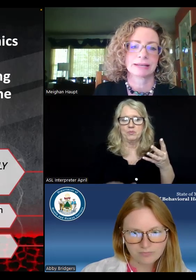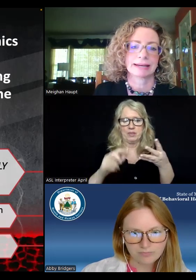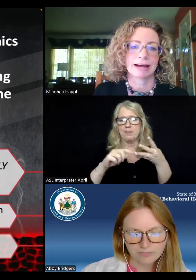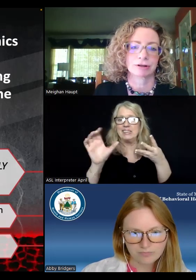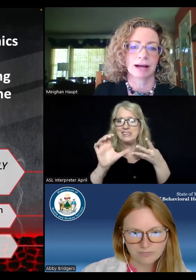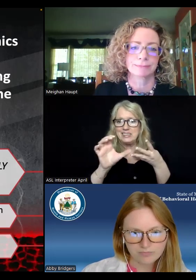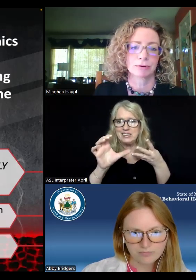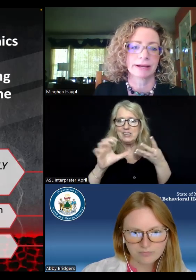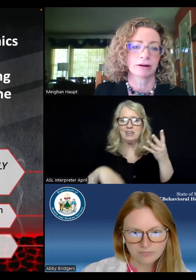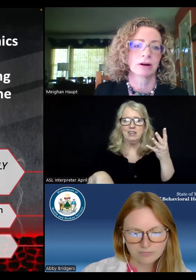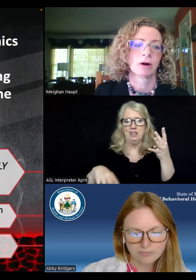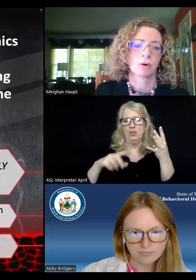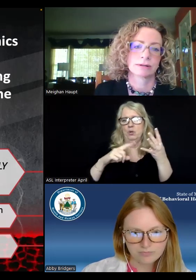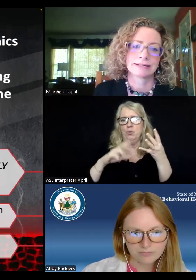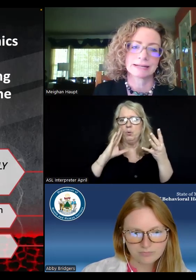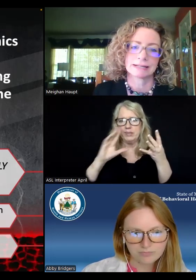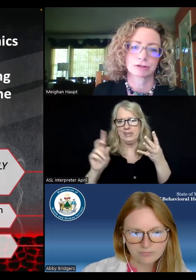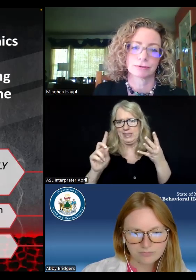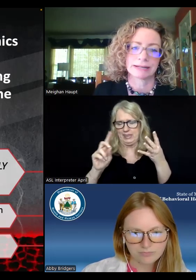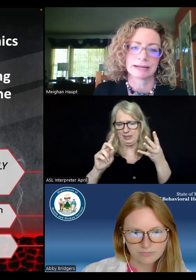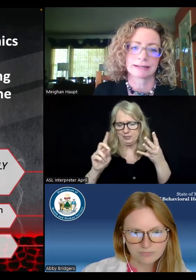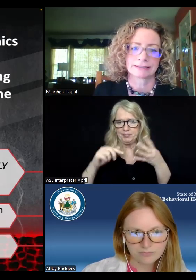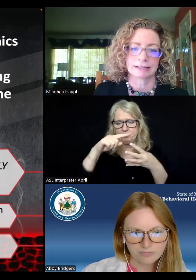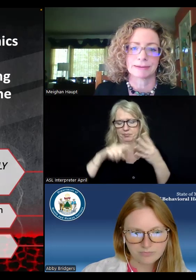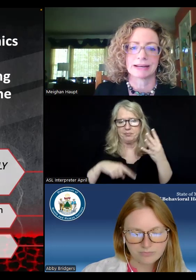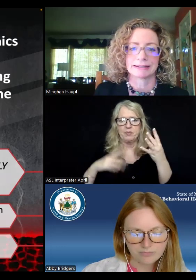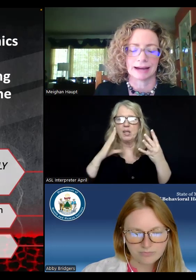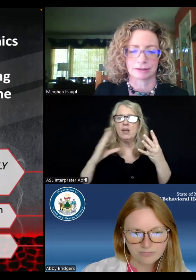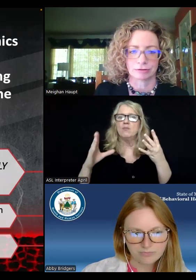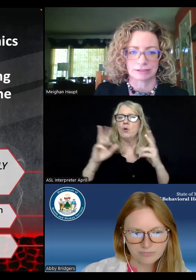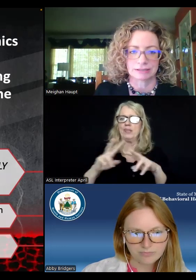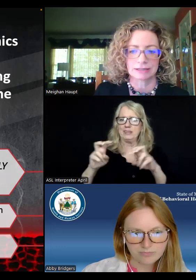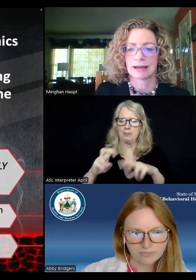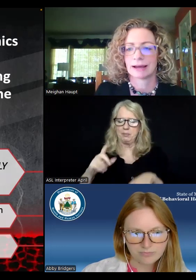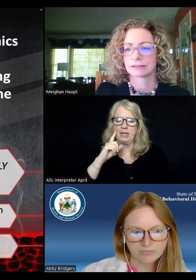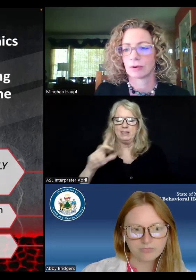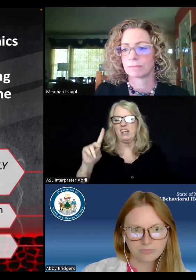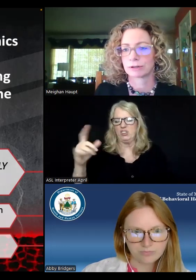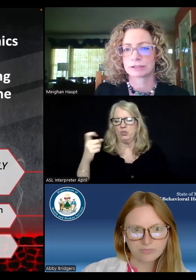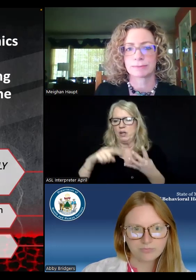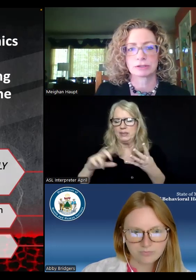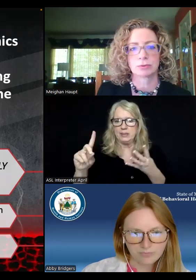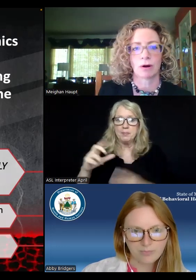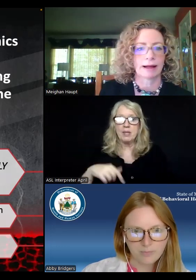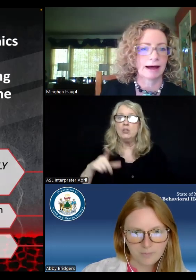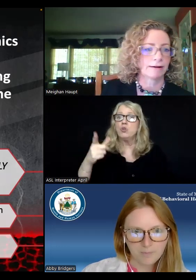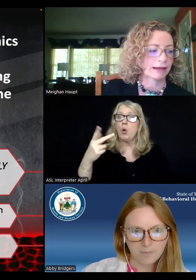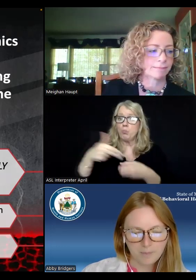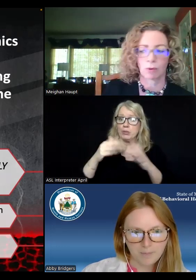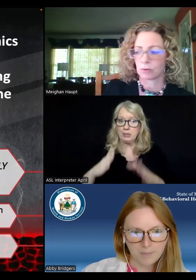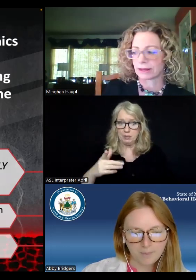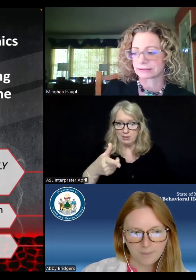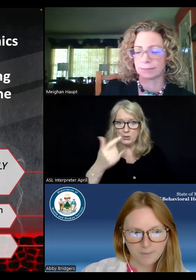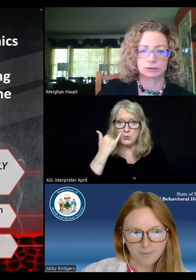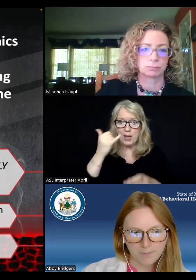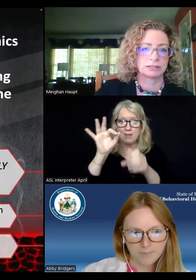inpatient psychiatric hospital care, or D, screening, assessment, and diagnosis. And so participants, you all have a